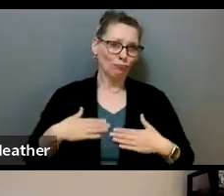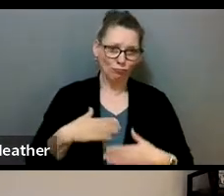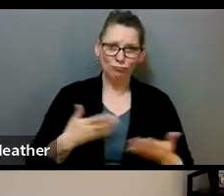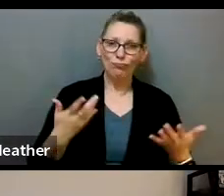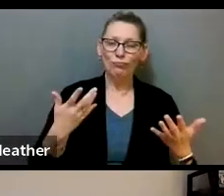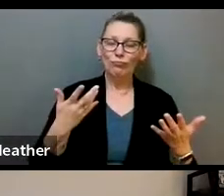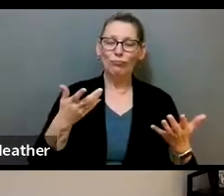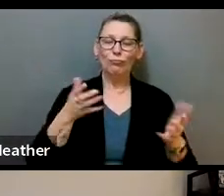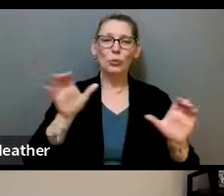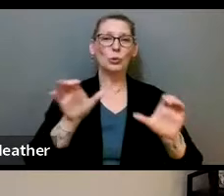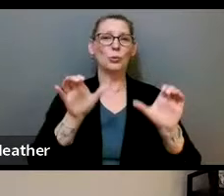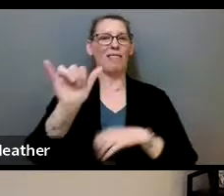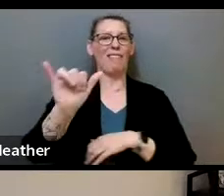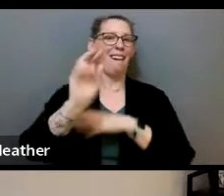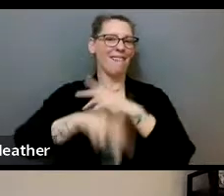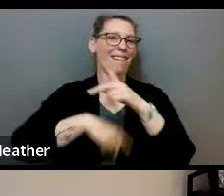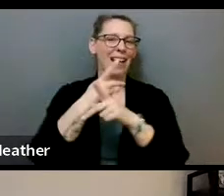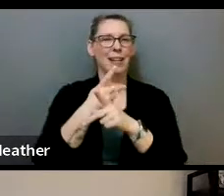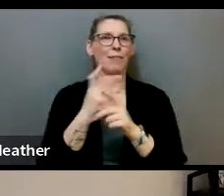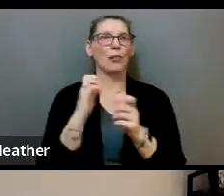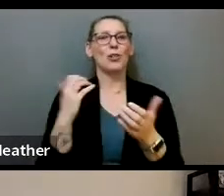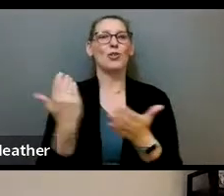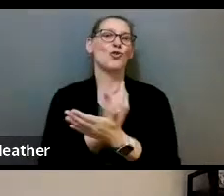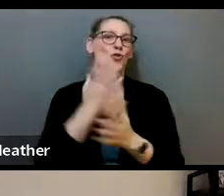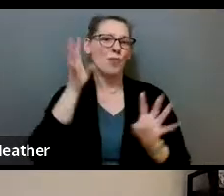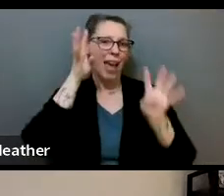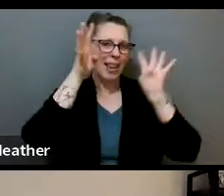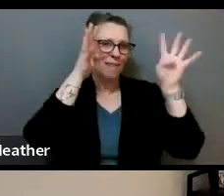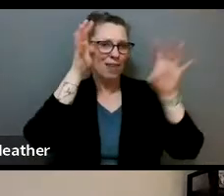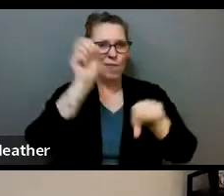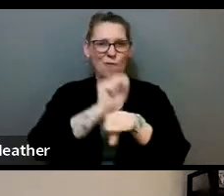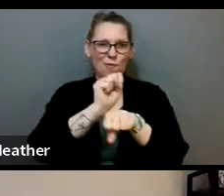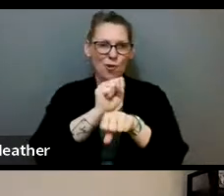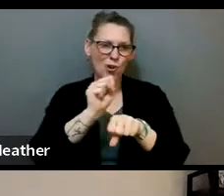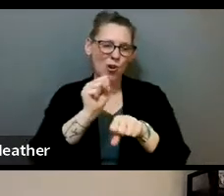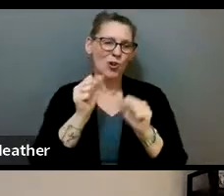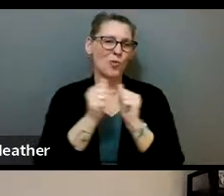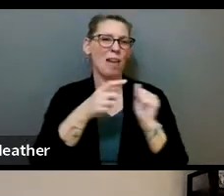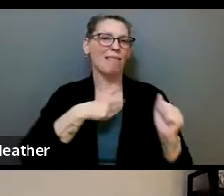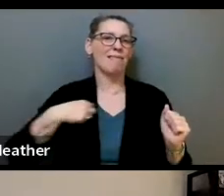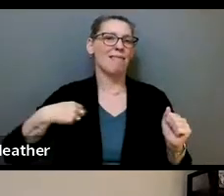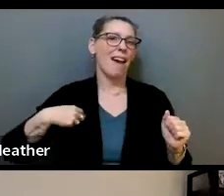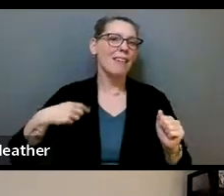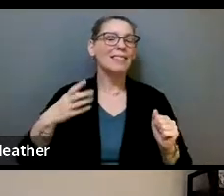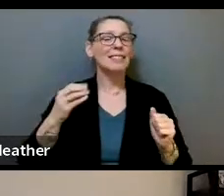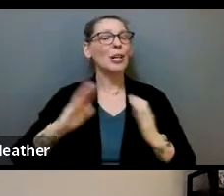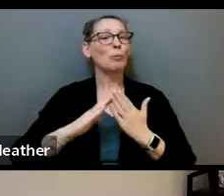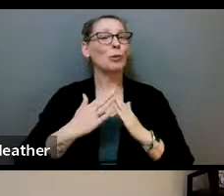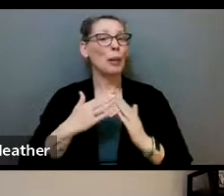getting to do that kind of new and innovative work with some of these community members.